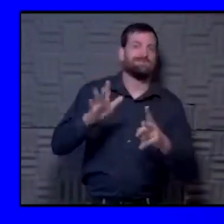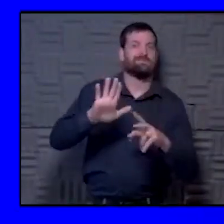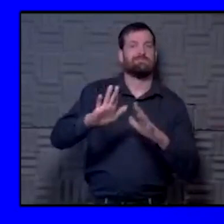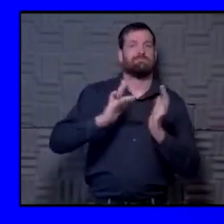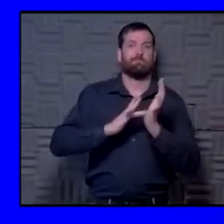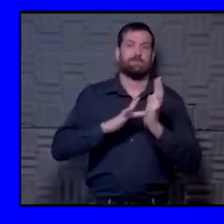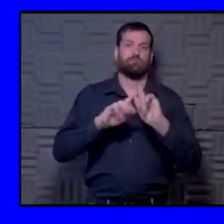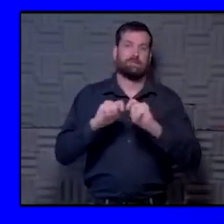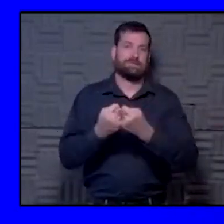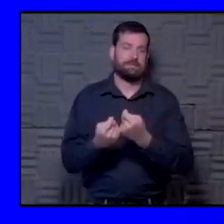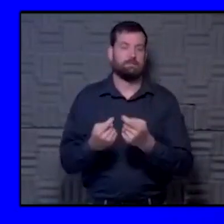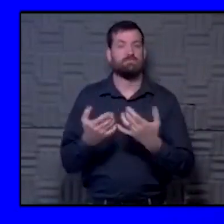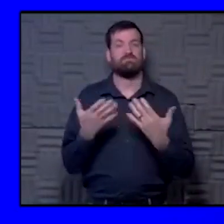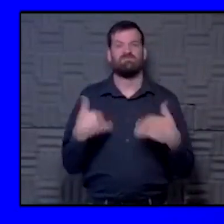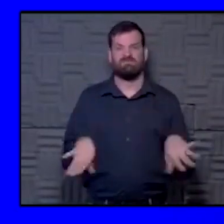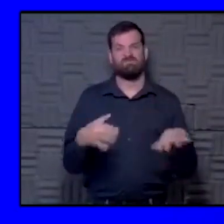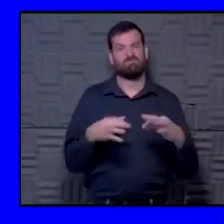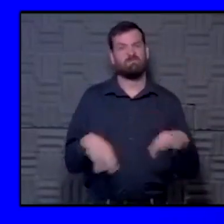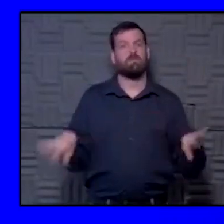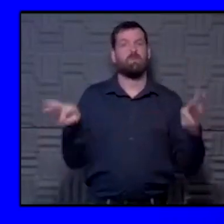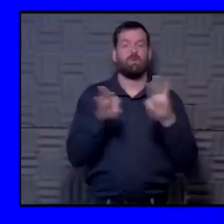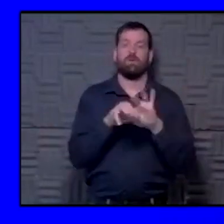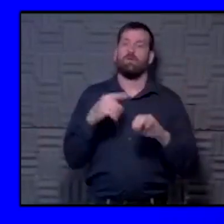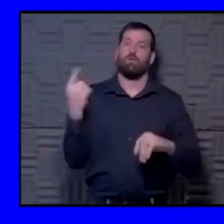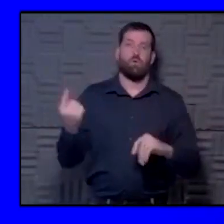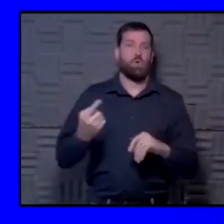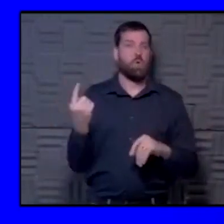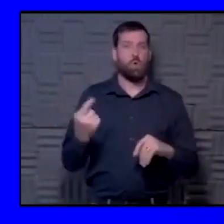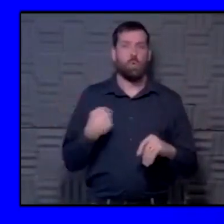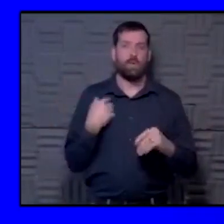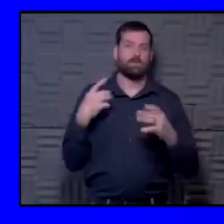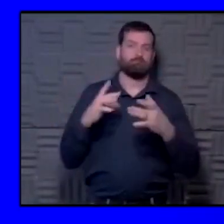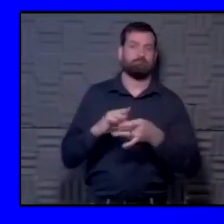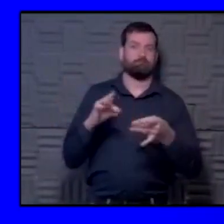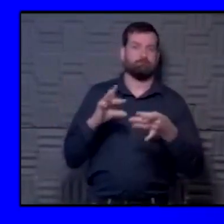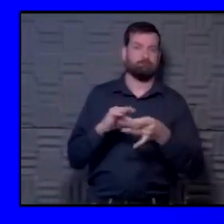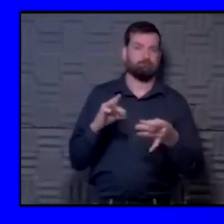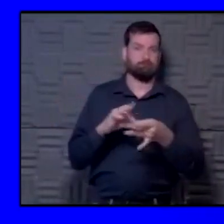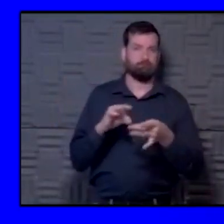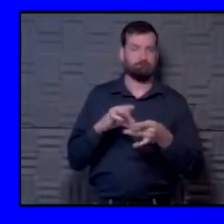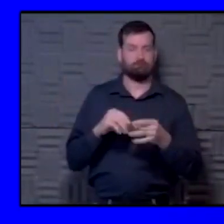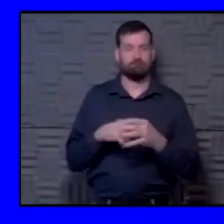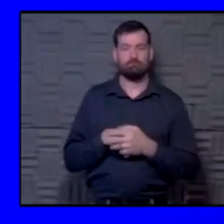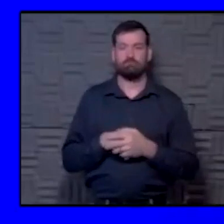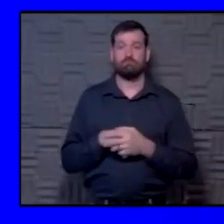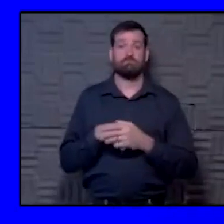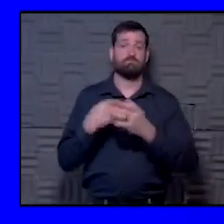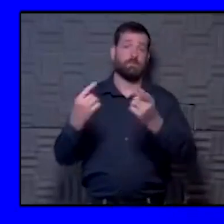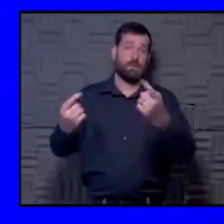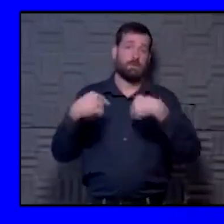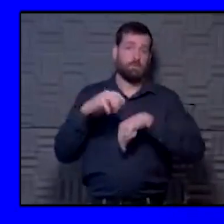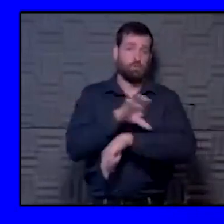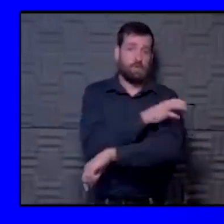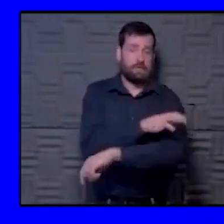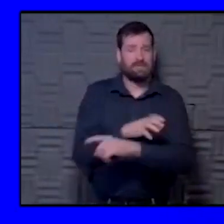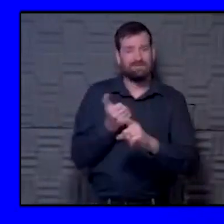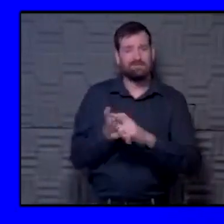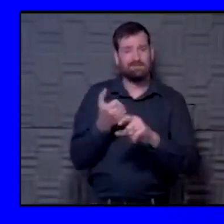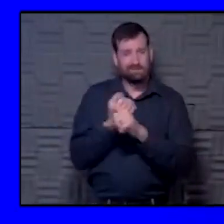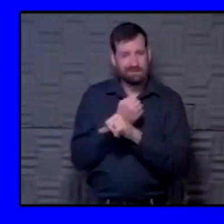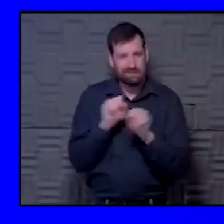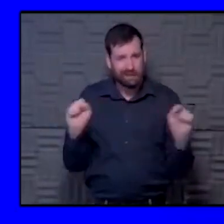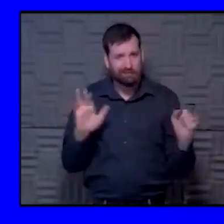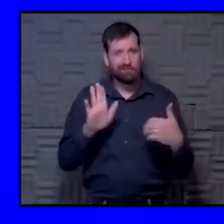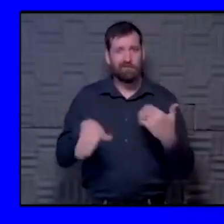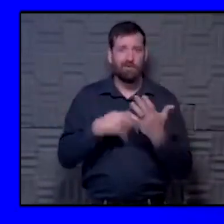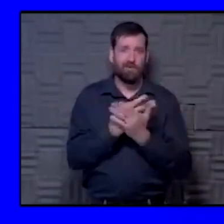team. It is very important. We've continued to tout how coming to the health clinics now are safe, all the